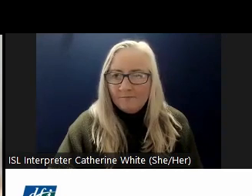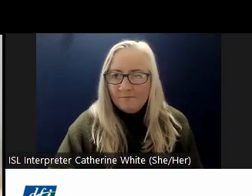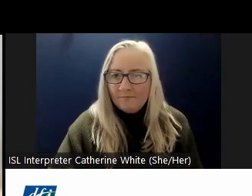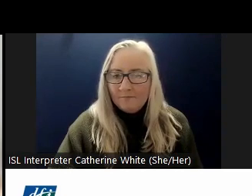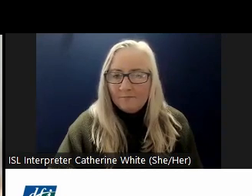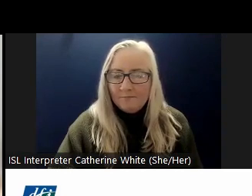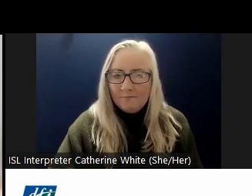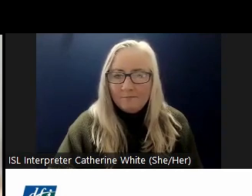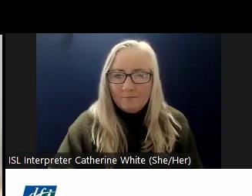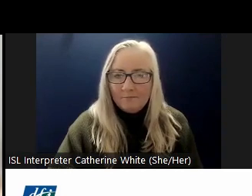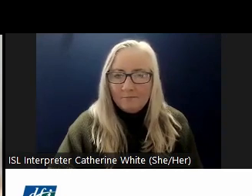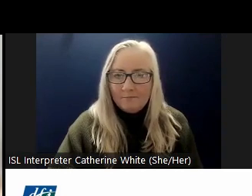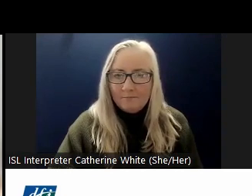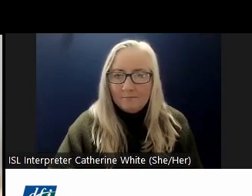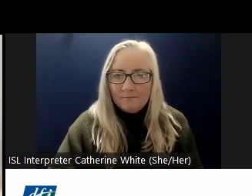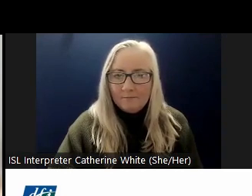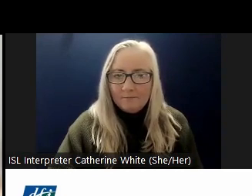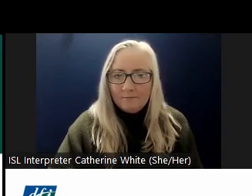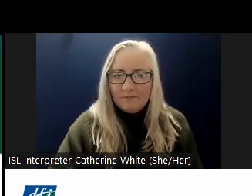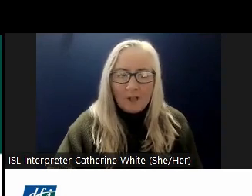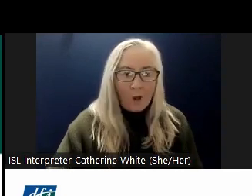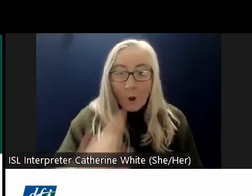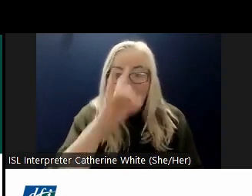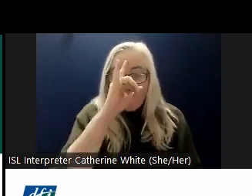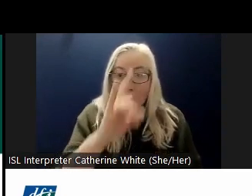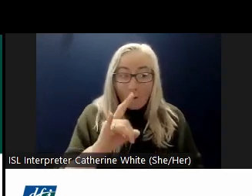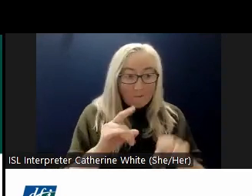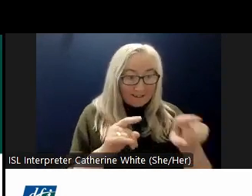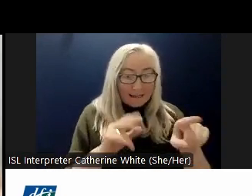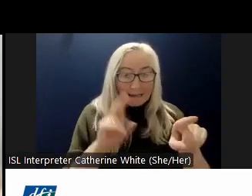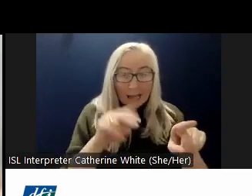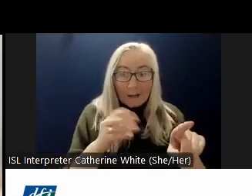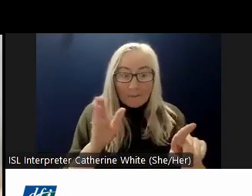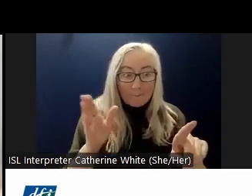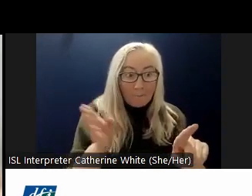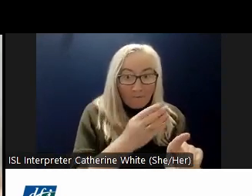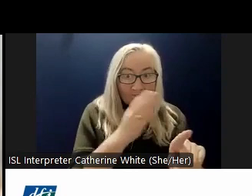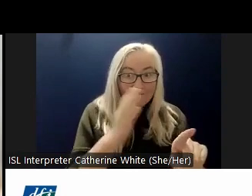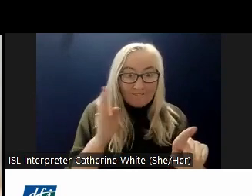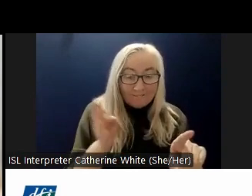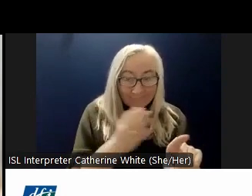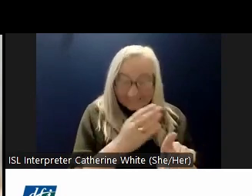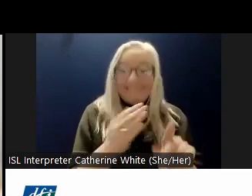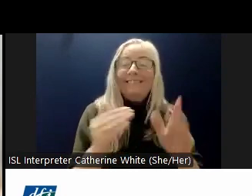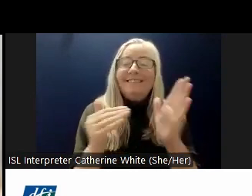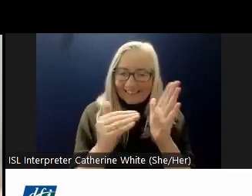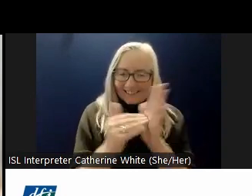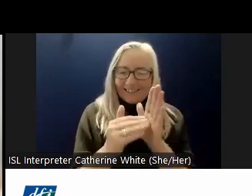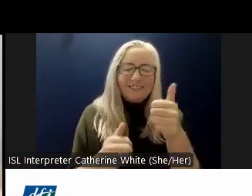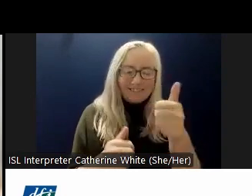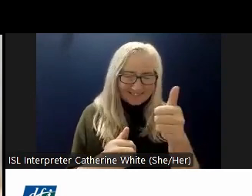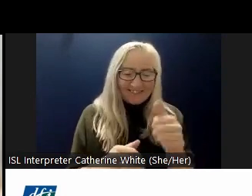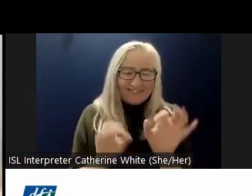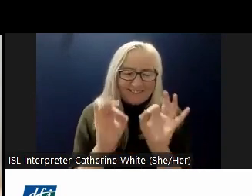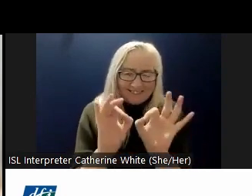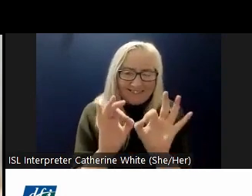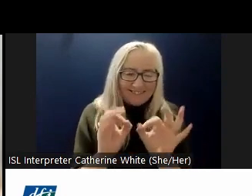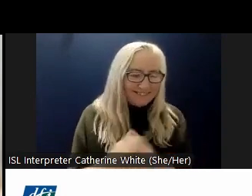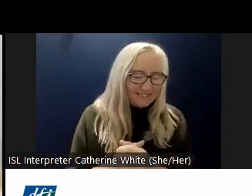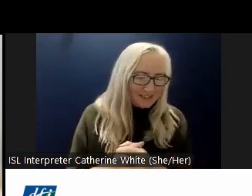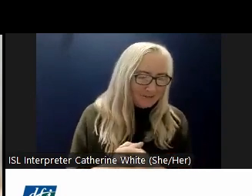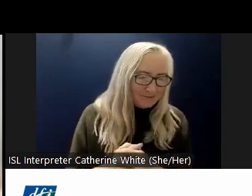can. Lovely. great. And hopefully they'll move on as well. Is that moving on? It is. Yeah. Thanks, Okay. Debbie. Super.